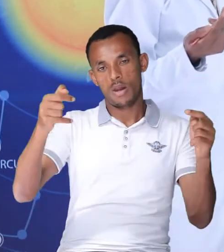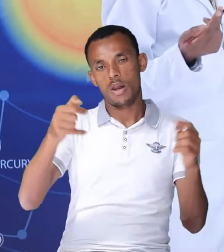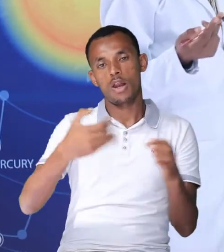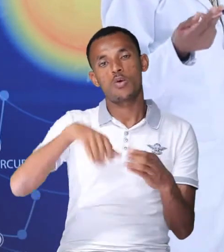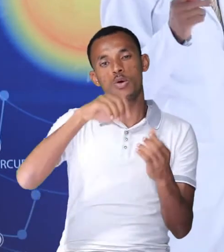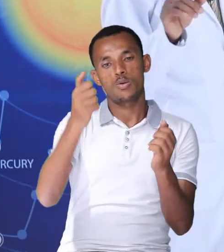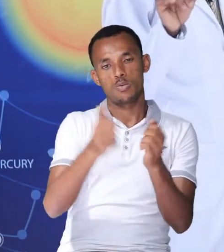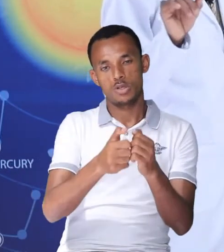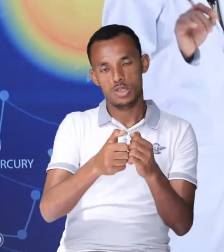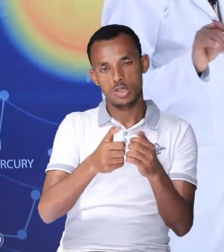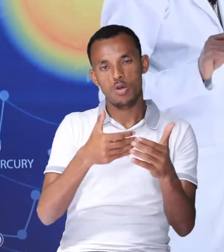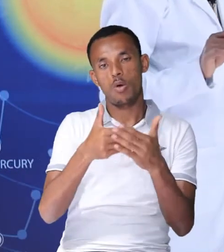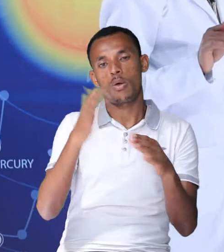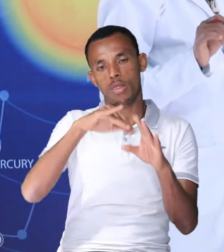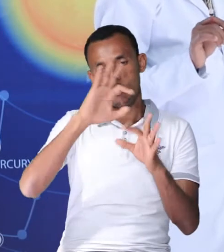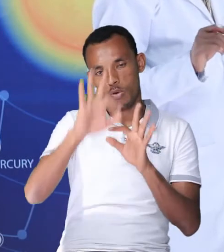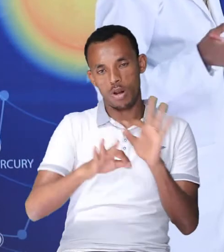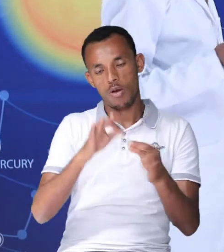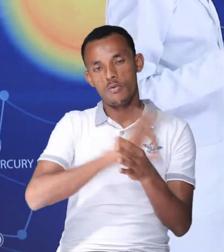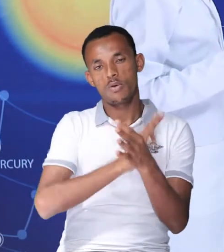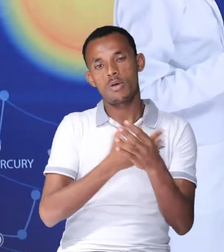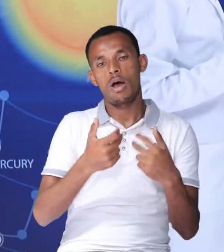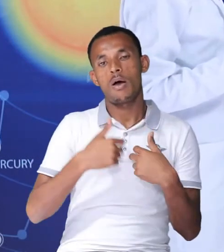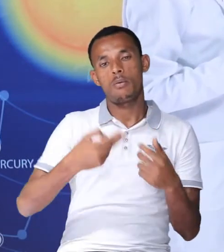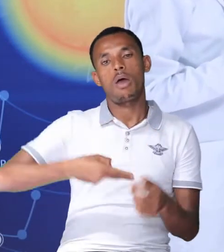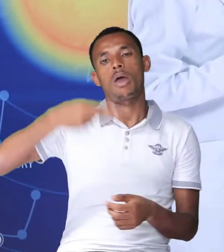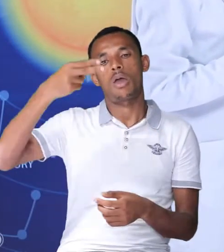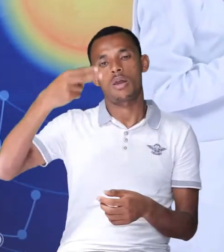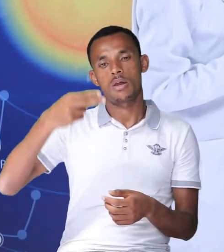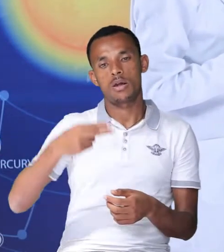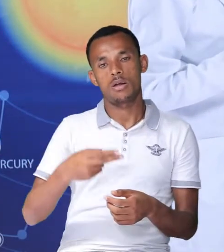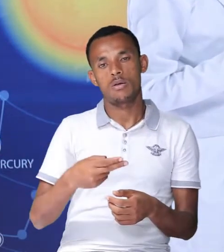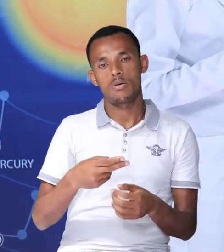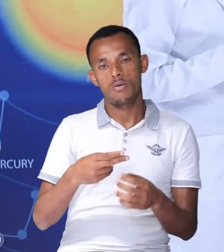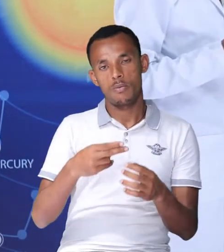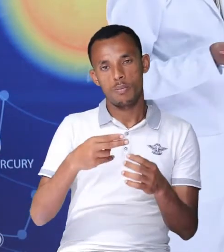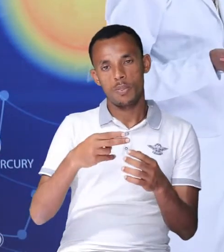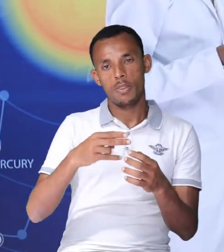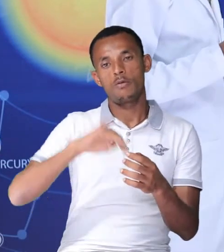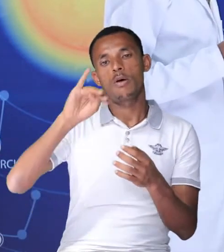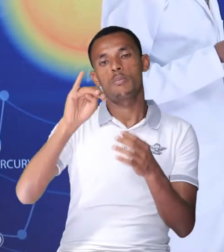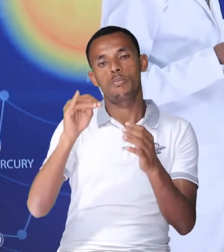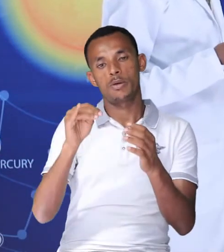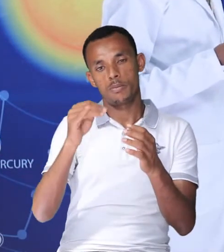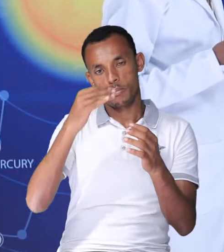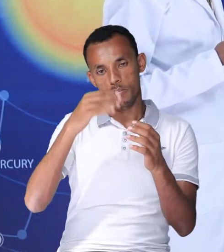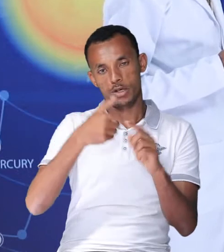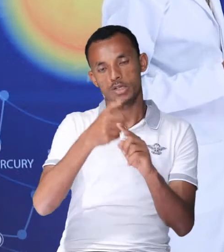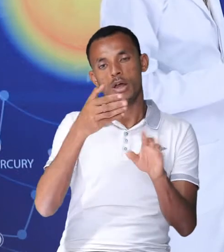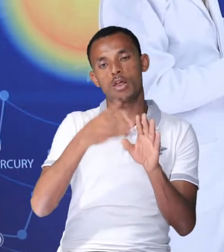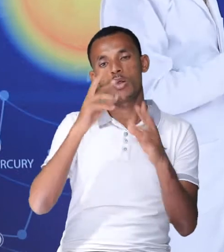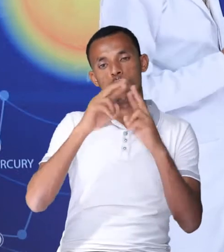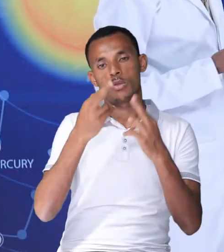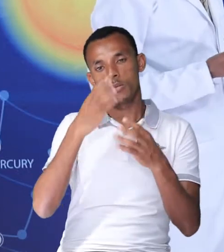with low intermolecular force have higher vapor pressure at room temperature. For